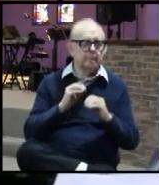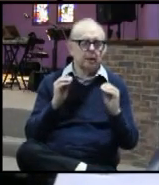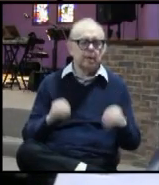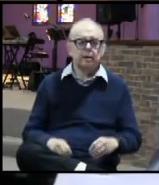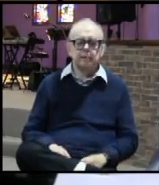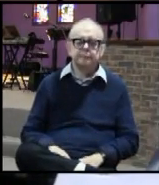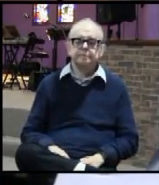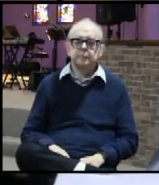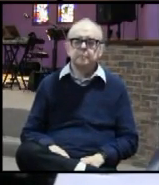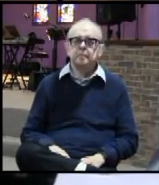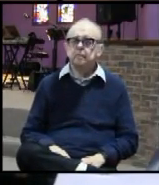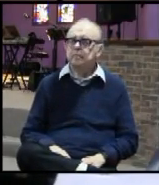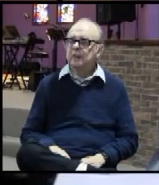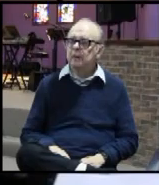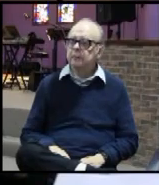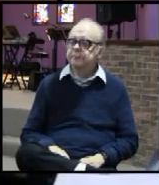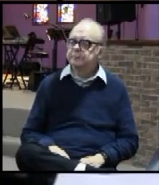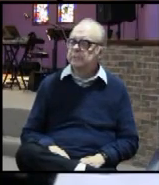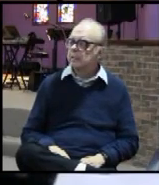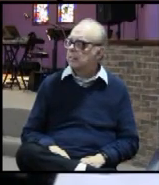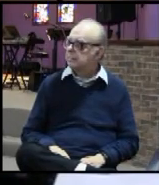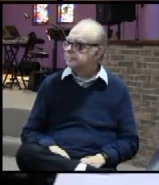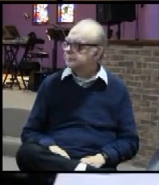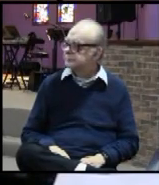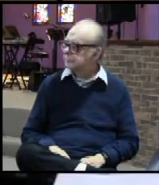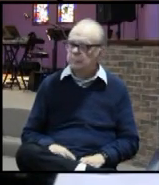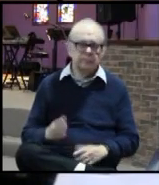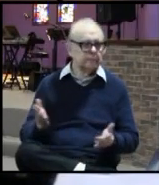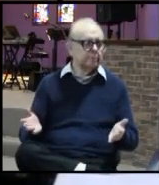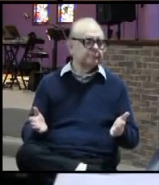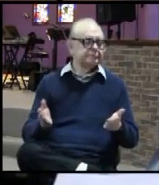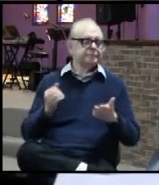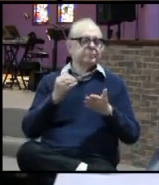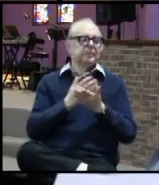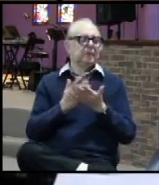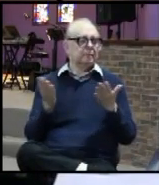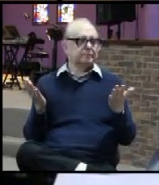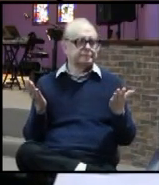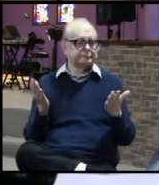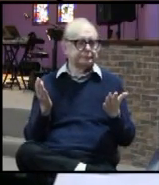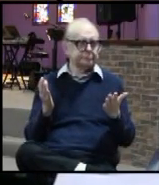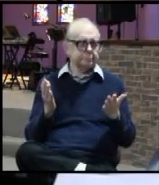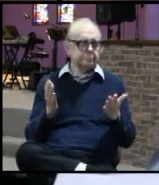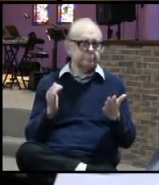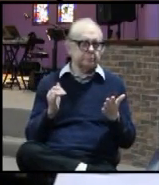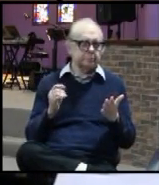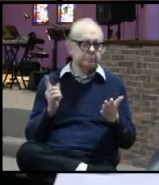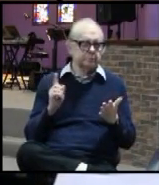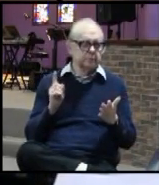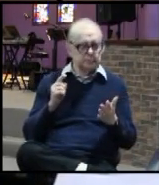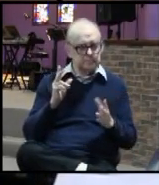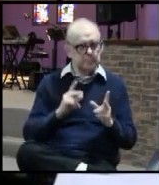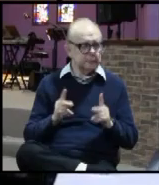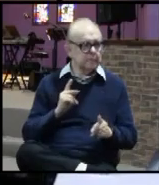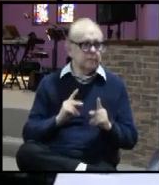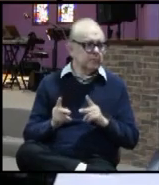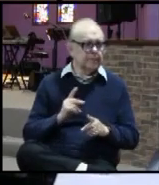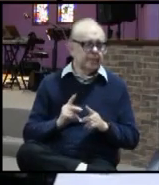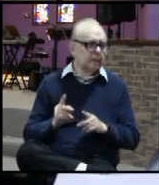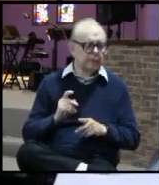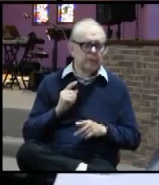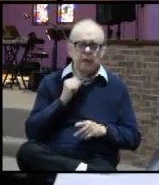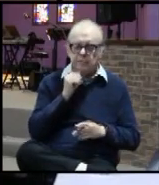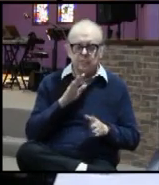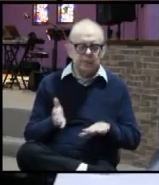follow with me, and let's just go through it real quick. Here are some things where people just don't die like this, but